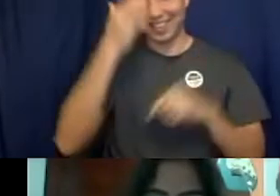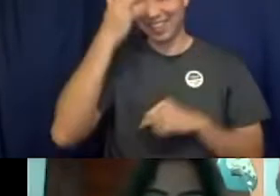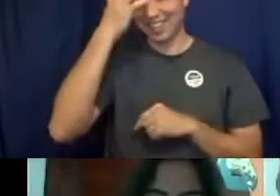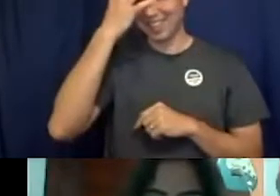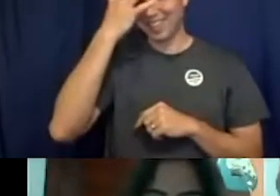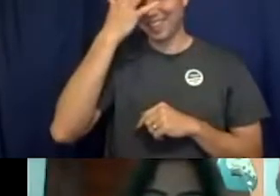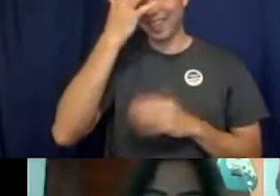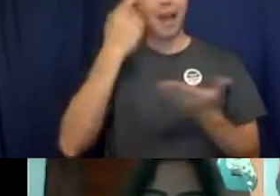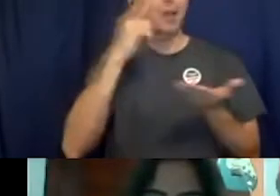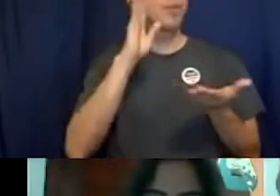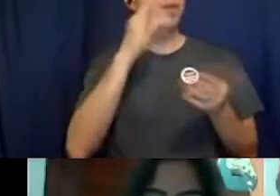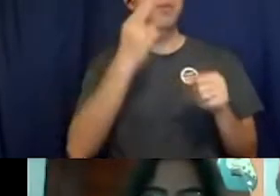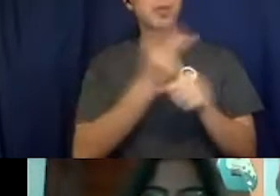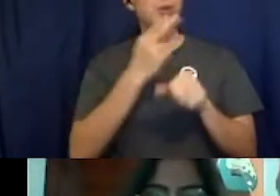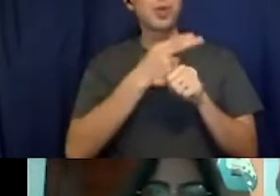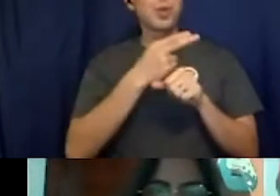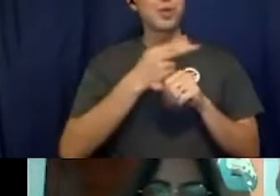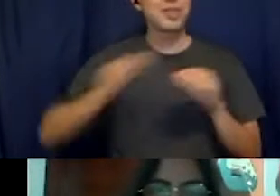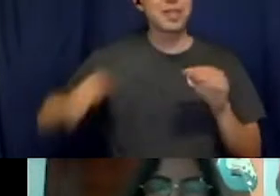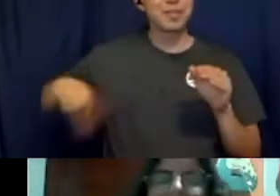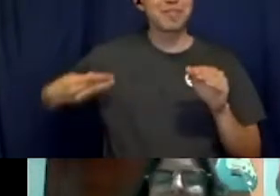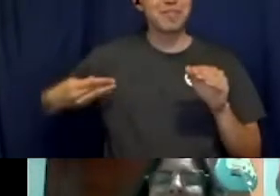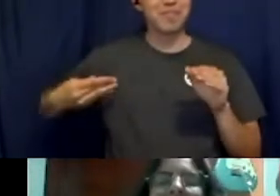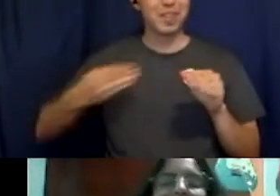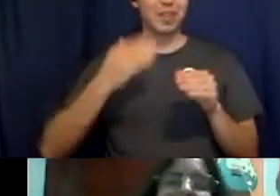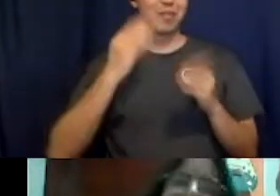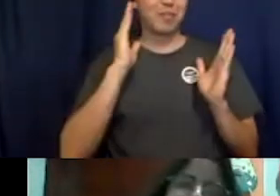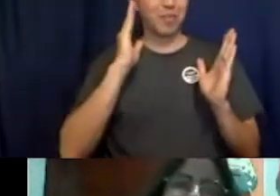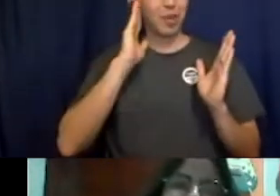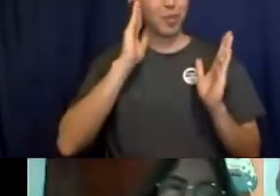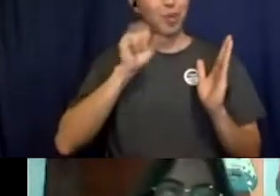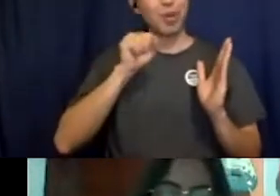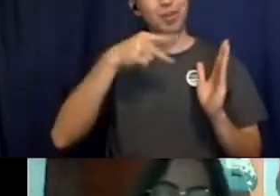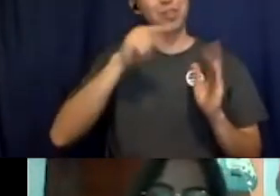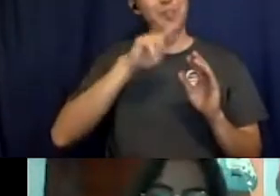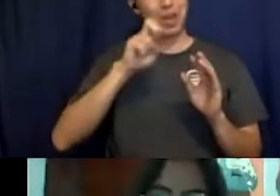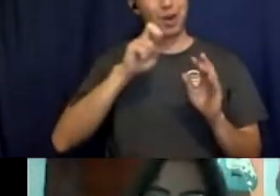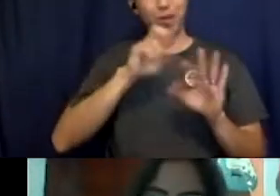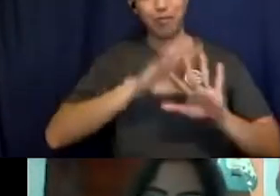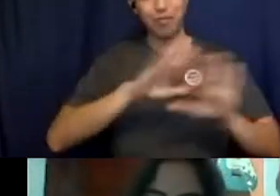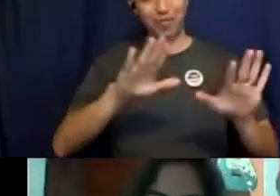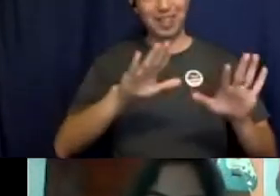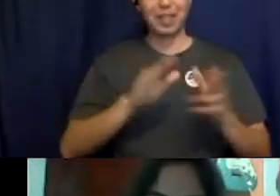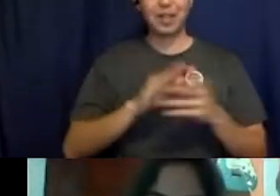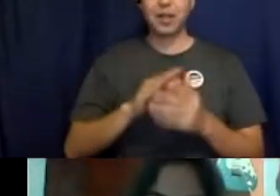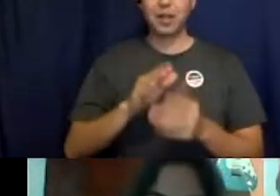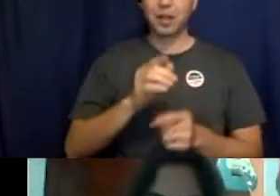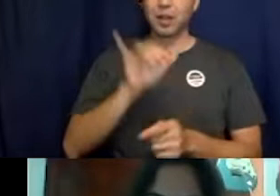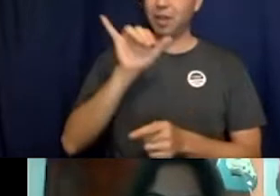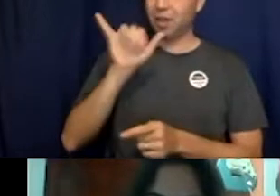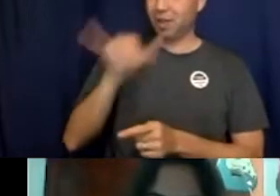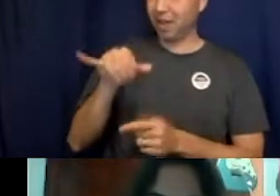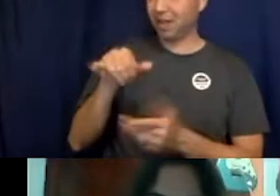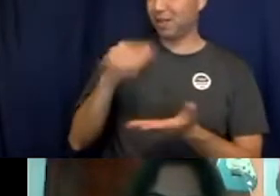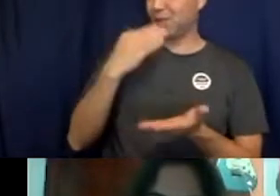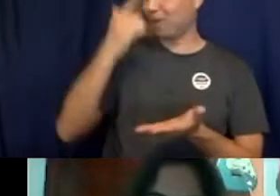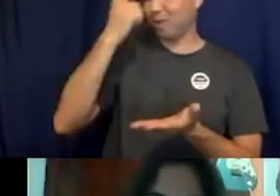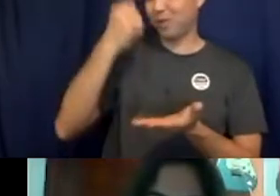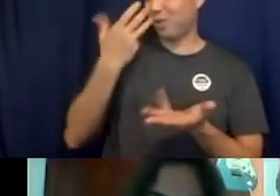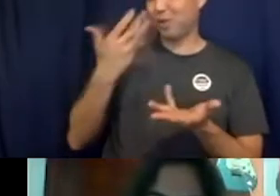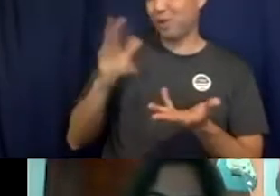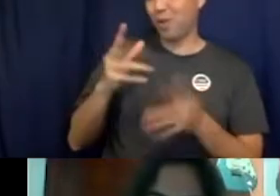on Sunday mornings and couldn't go to church and run my churches. So it was like, well, now I've got 4 hours to put paint in little bubbles.